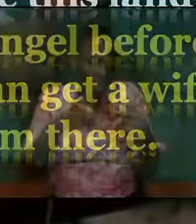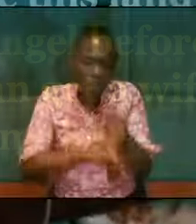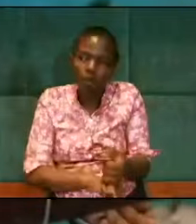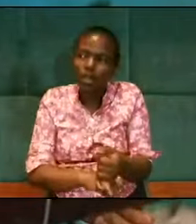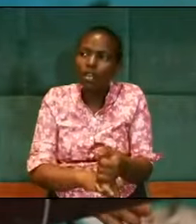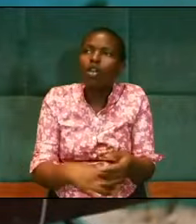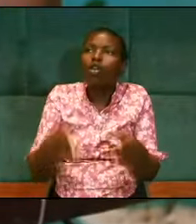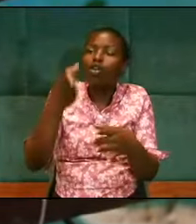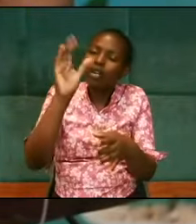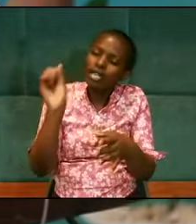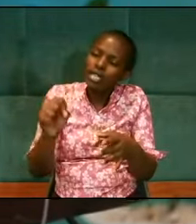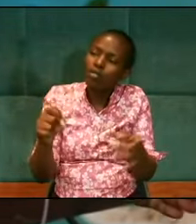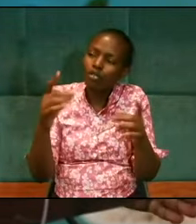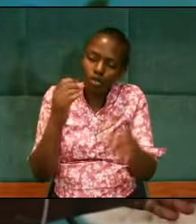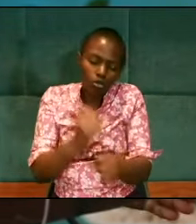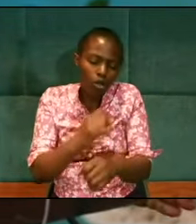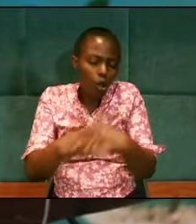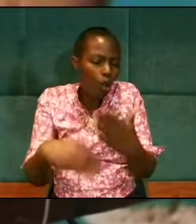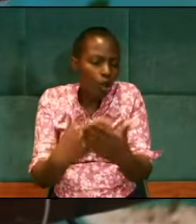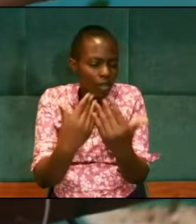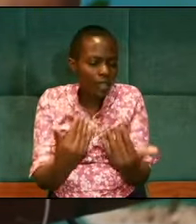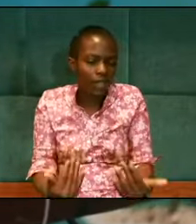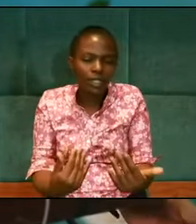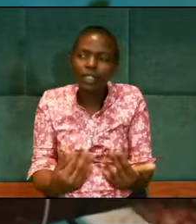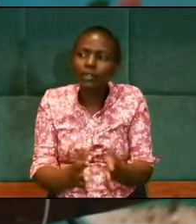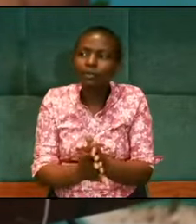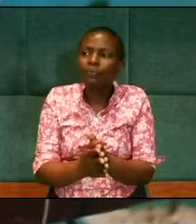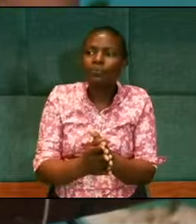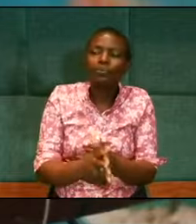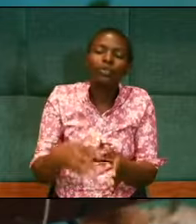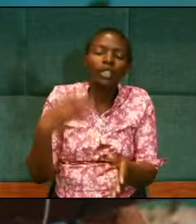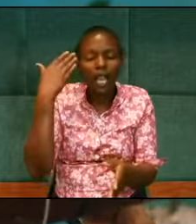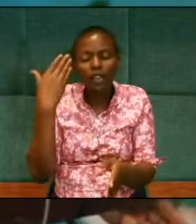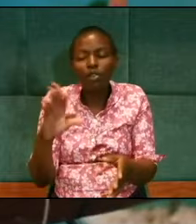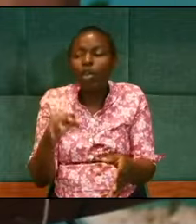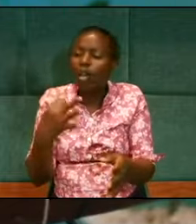husband. God is able to do this. I don't know all the women in the world. I trust God.